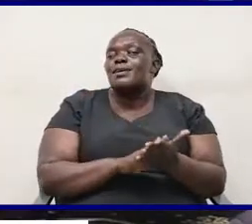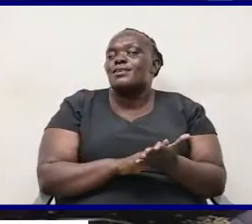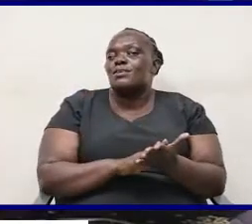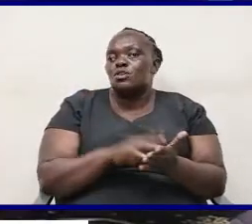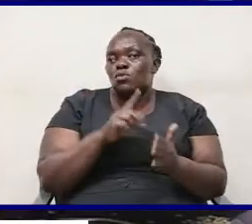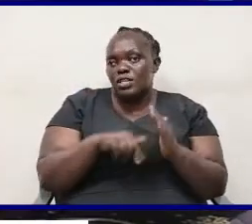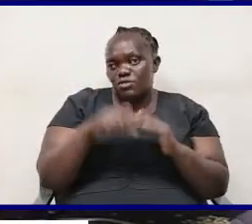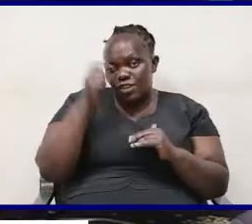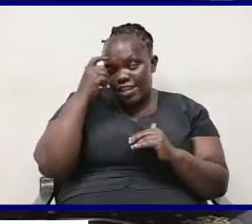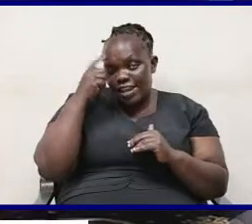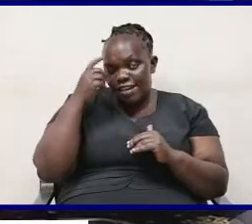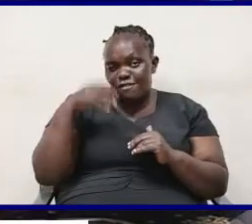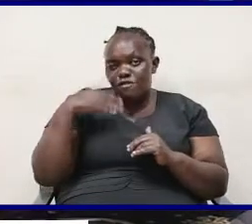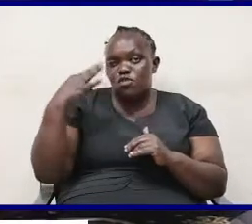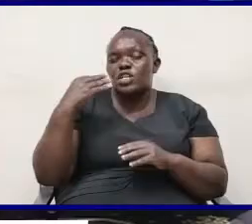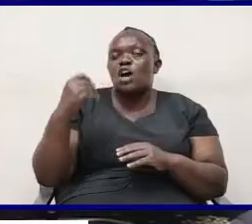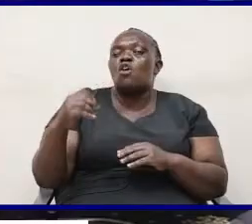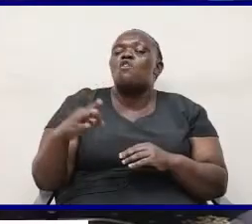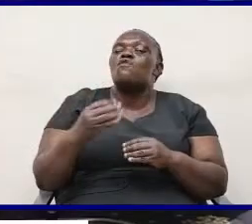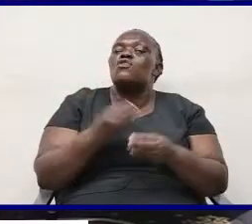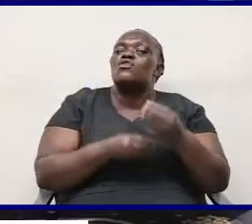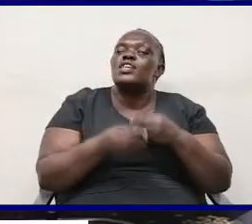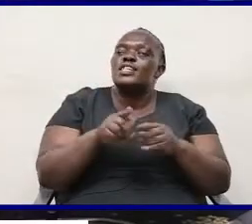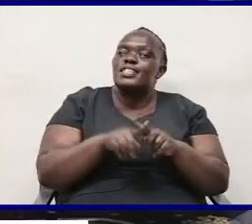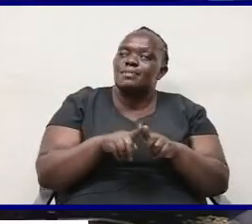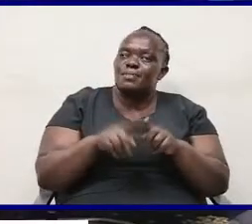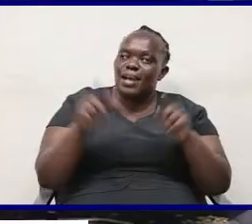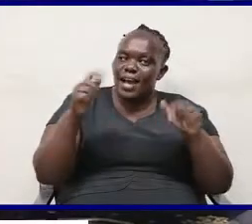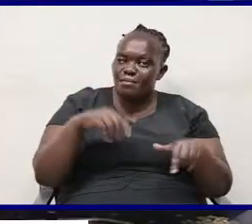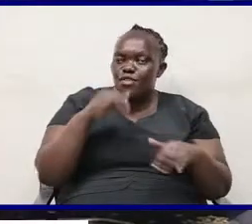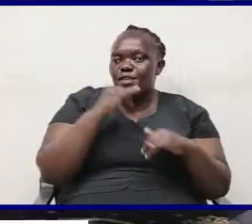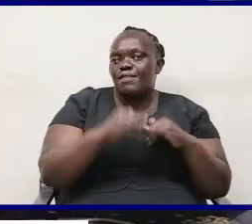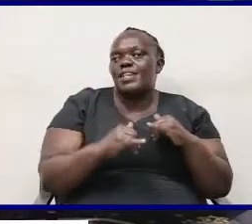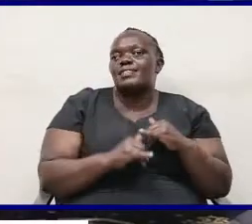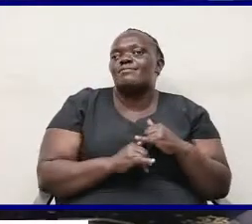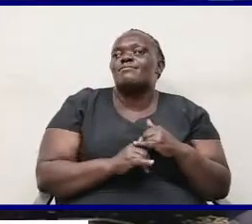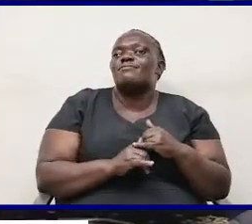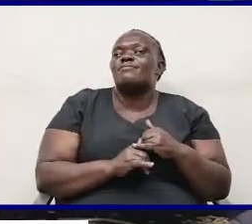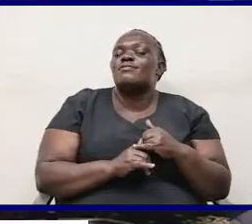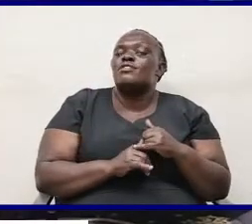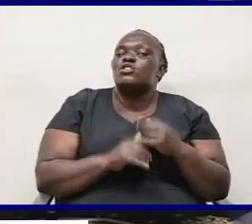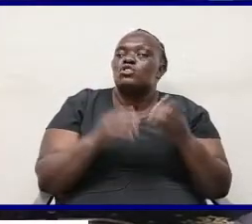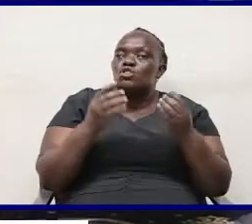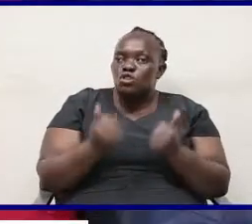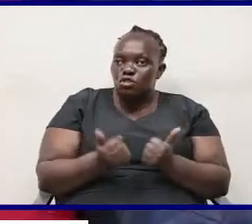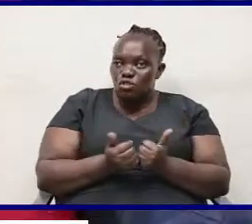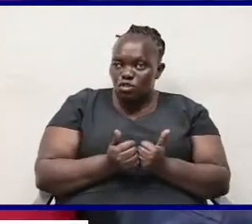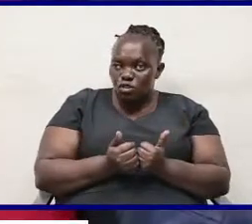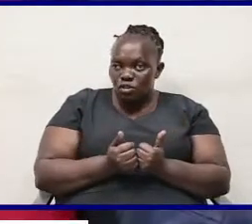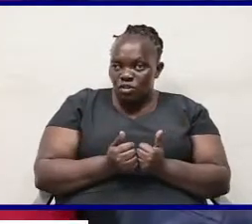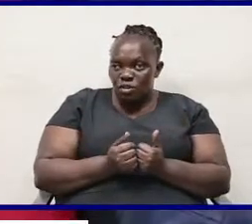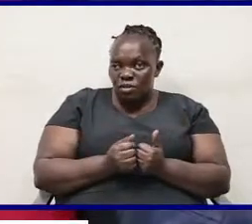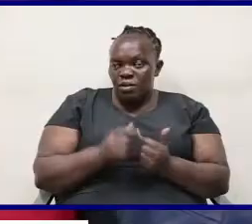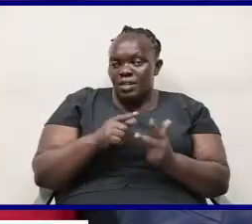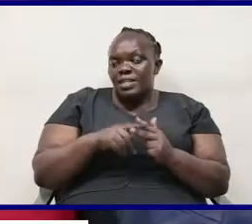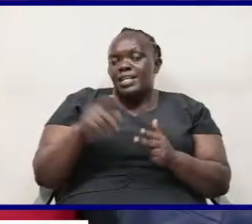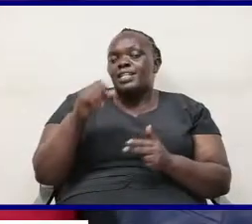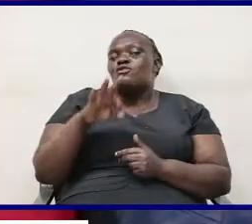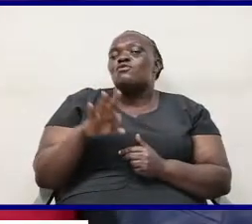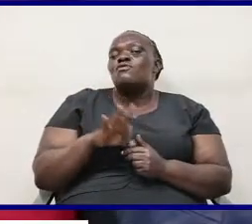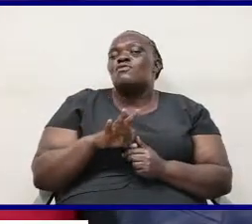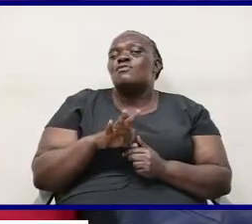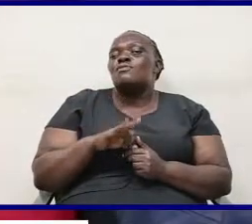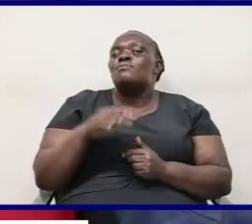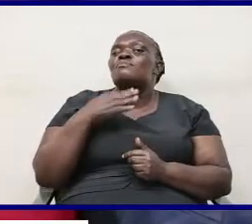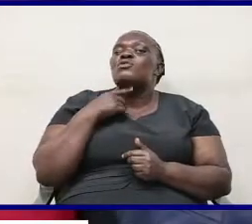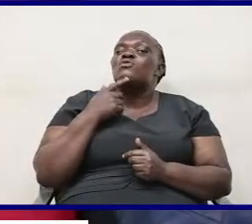remarks. What do you think about the future of trade, as we come to the final, stages of this show? Yeah, just as I started off,